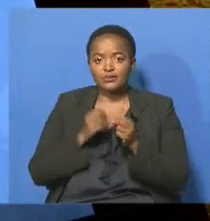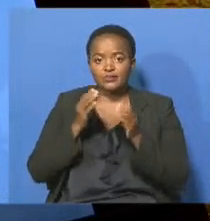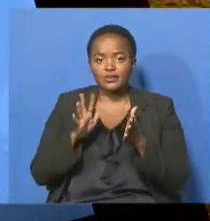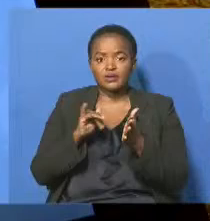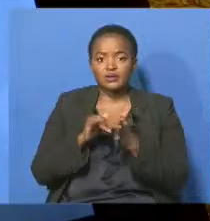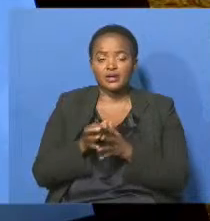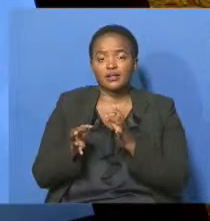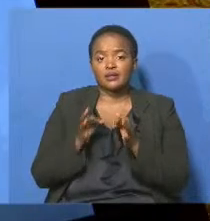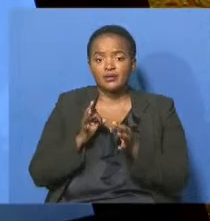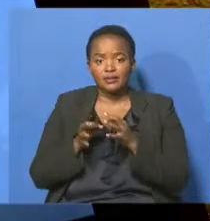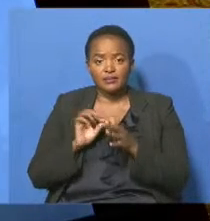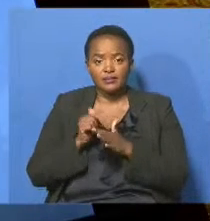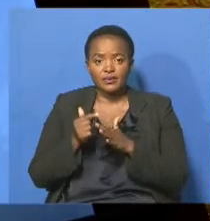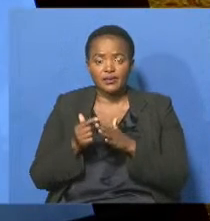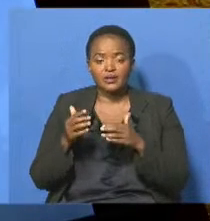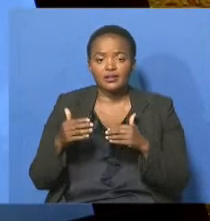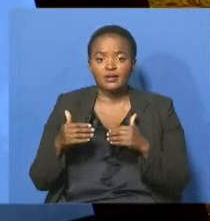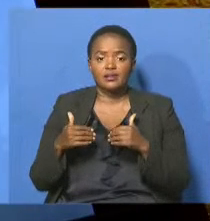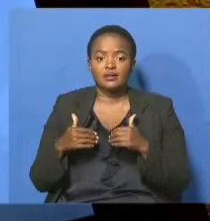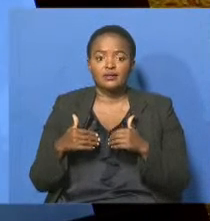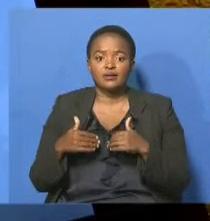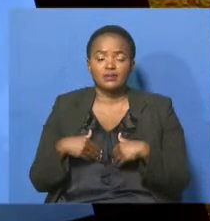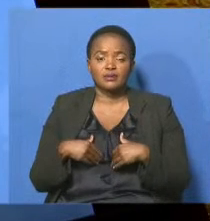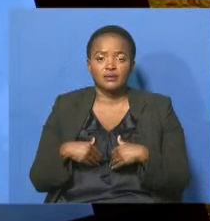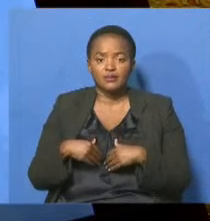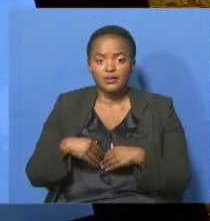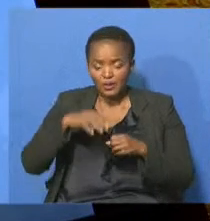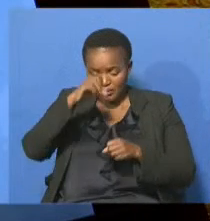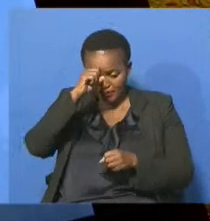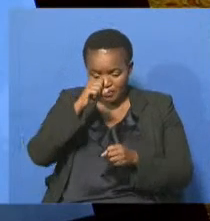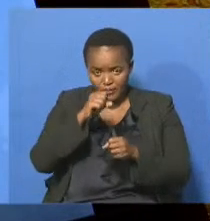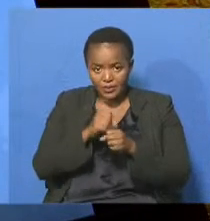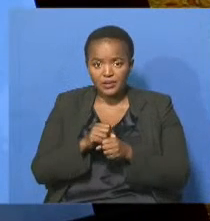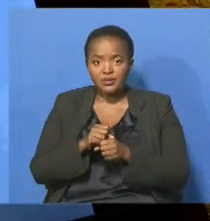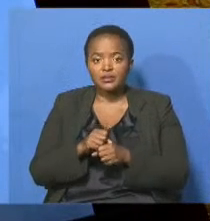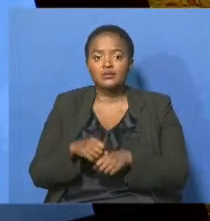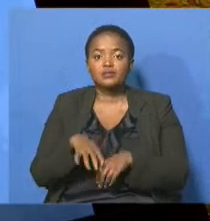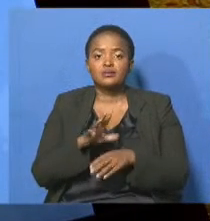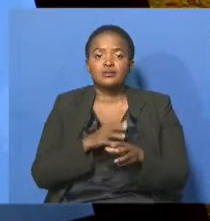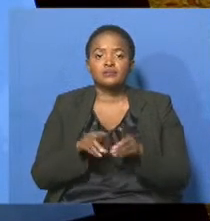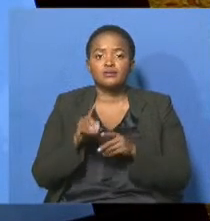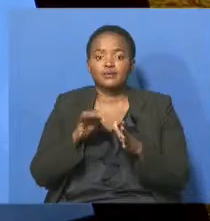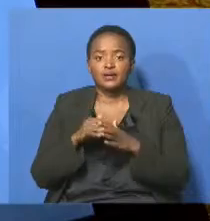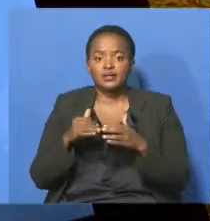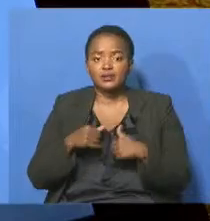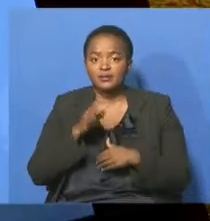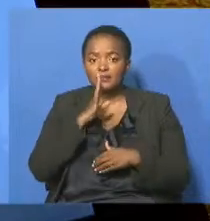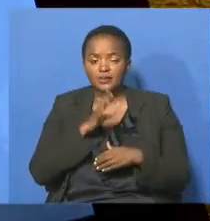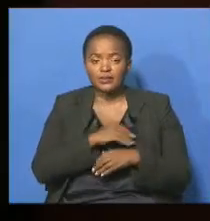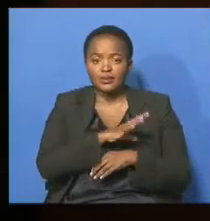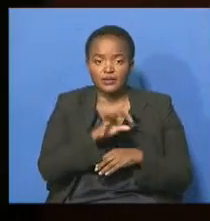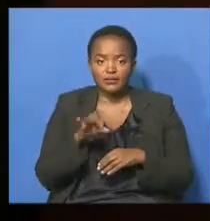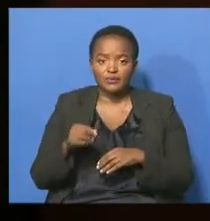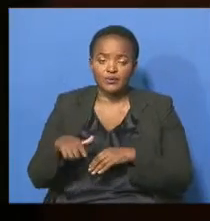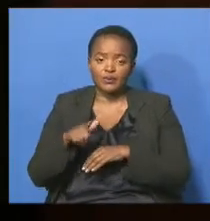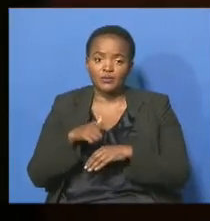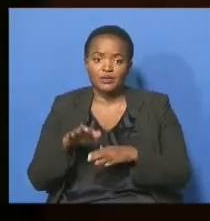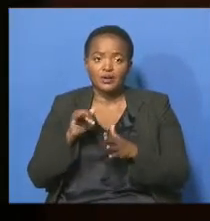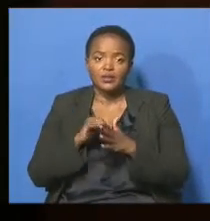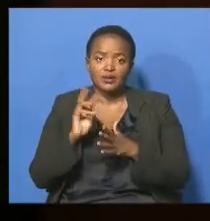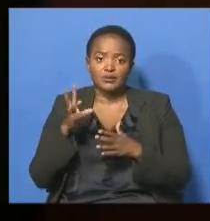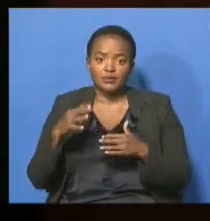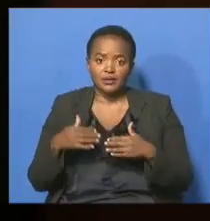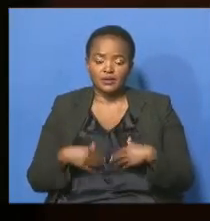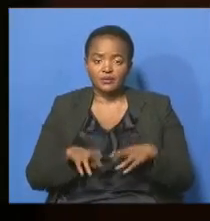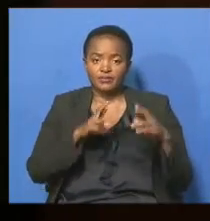if you then have the police constabulary, these are the people who are recruited within the locality. They contribute